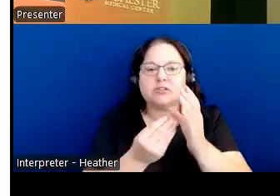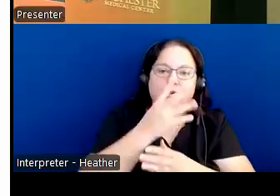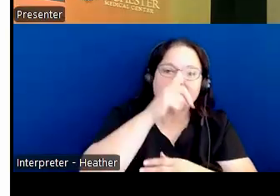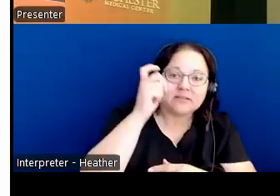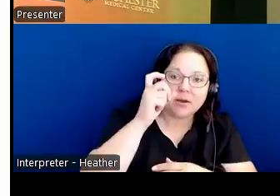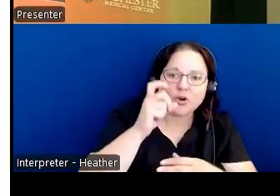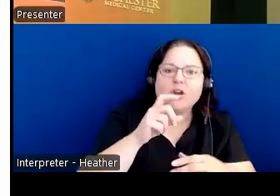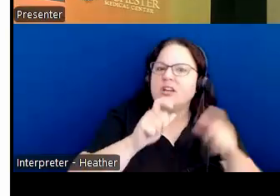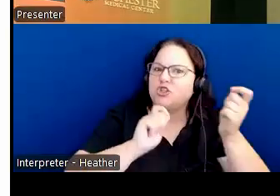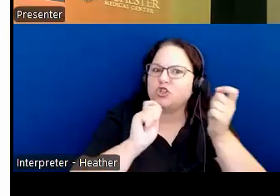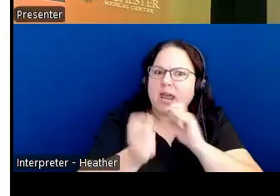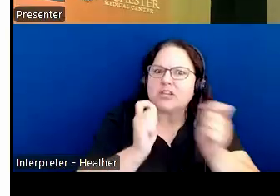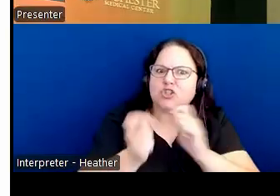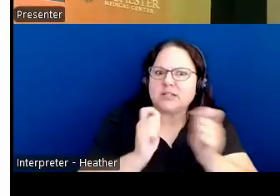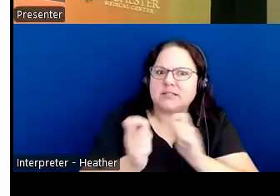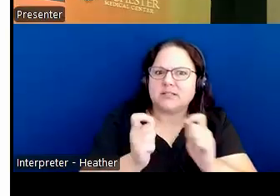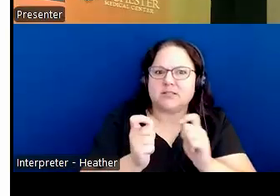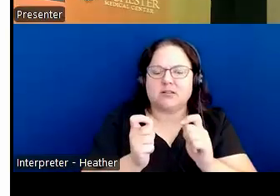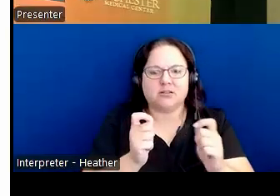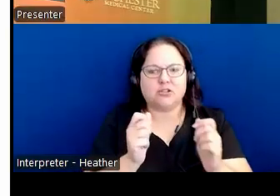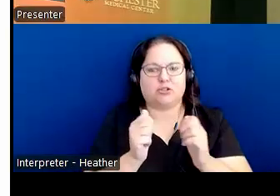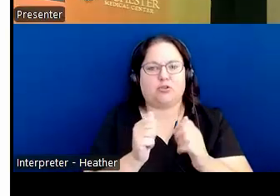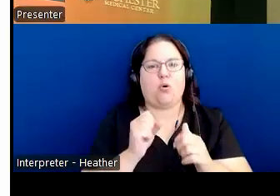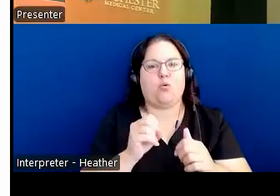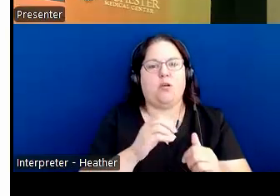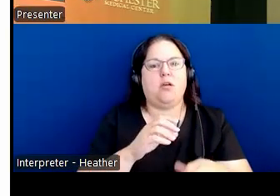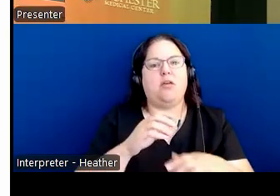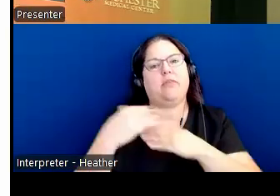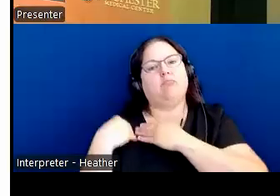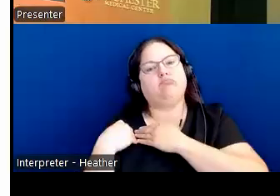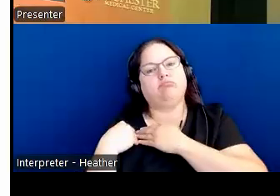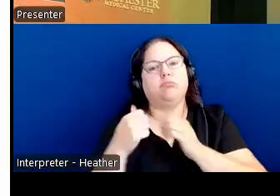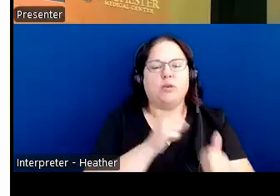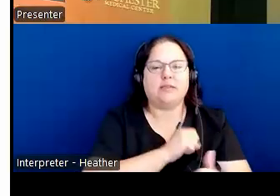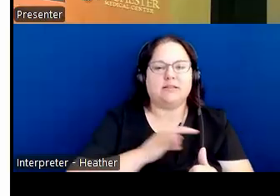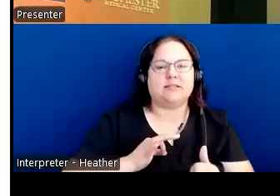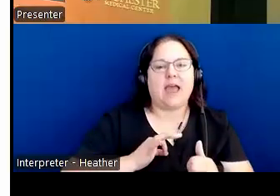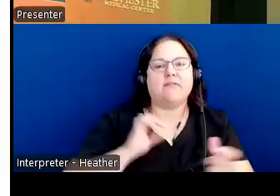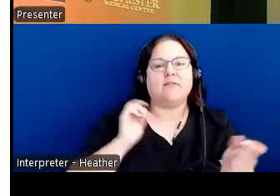burden on the staff ebbs and flows, which is a difficult situation to be in.